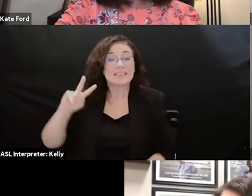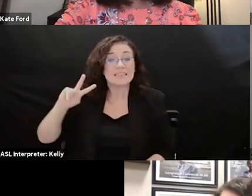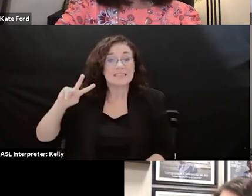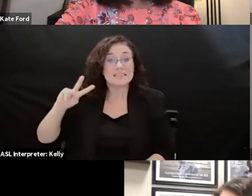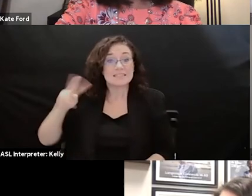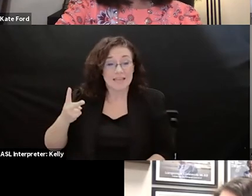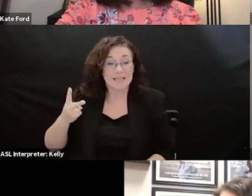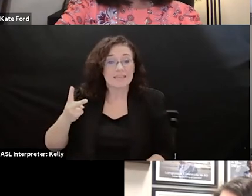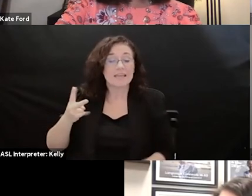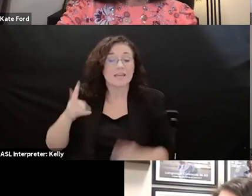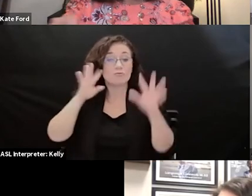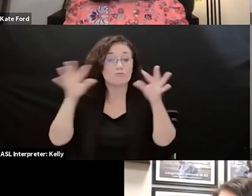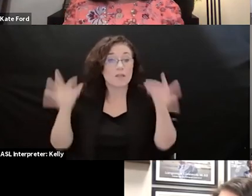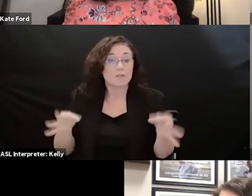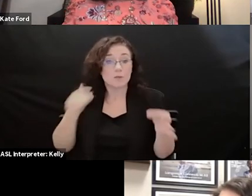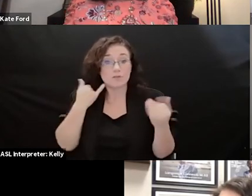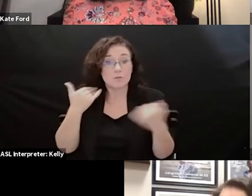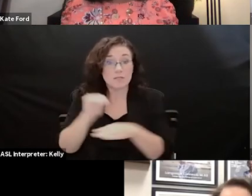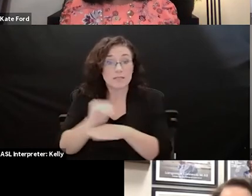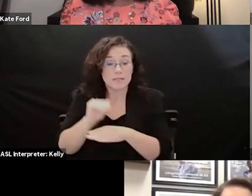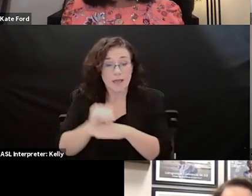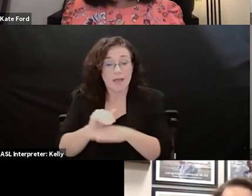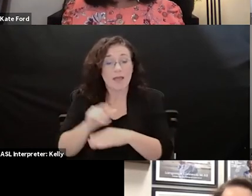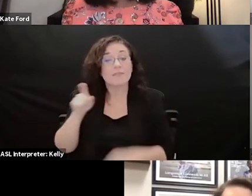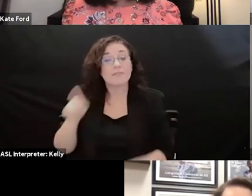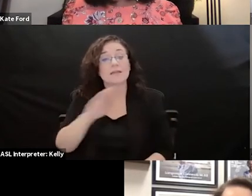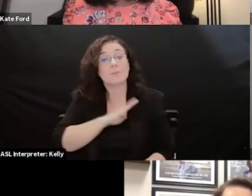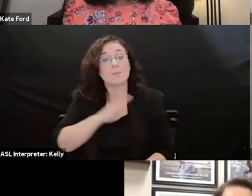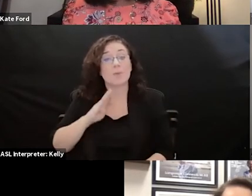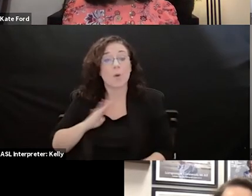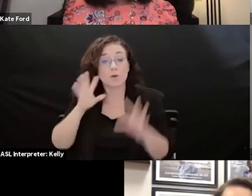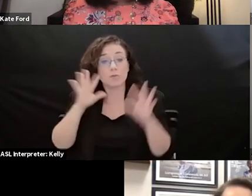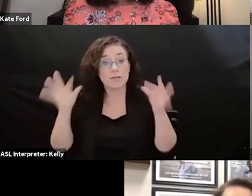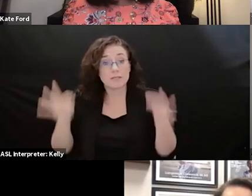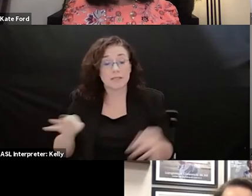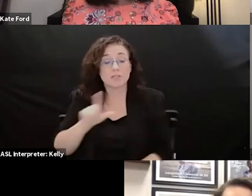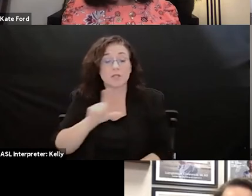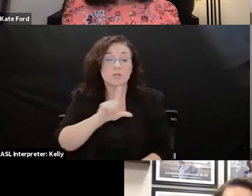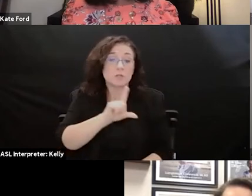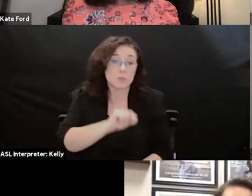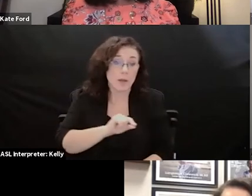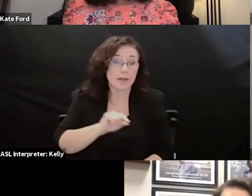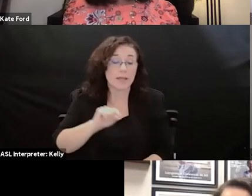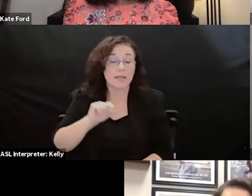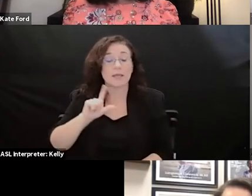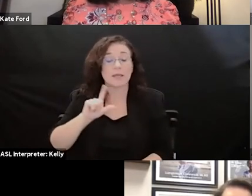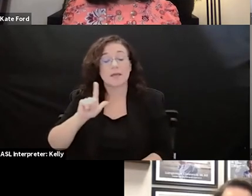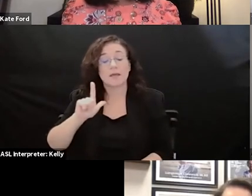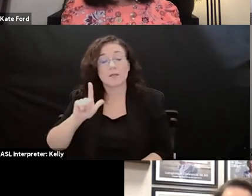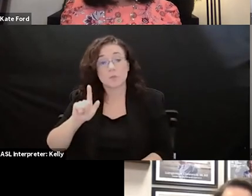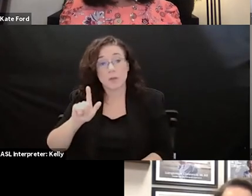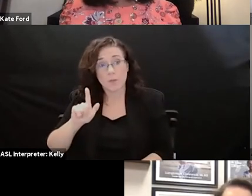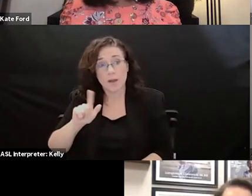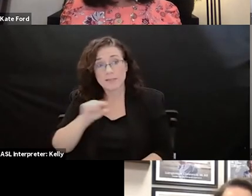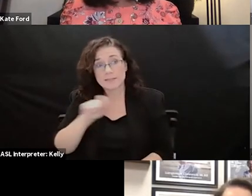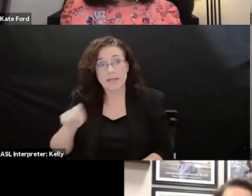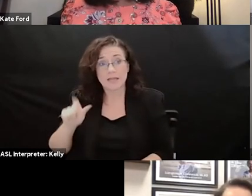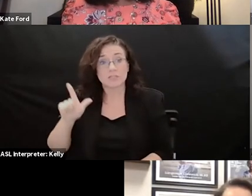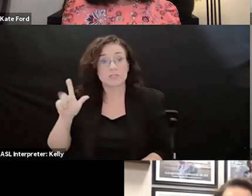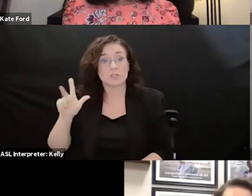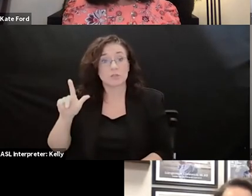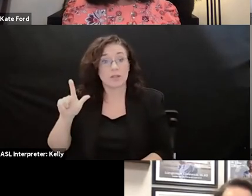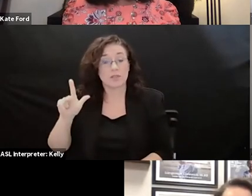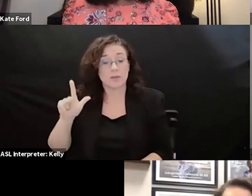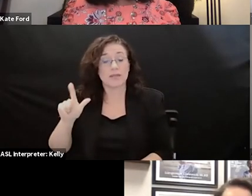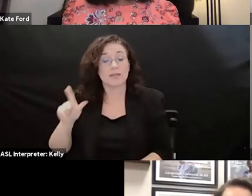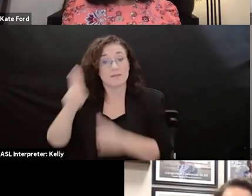resolution for tonight is adoption of board resolution number 20 20 21-23 in honor of black